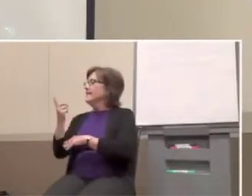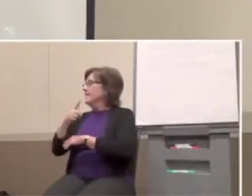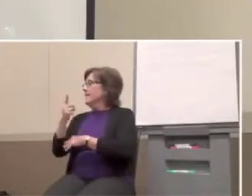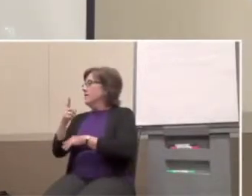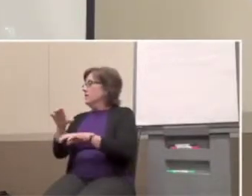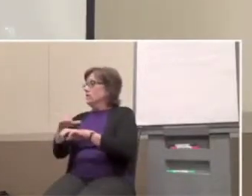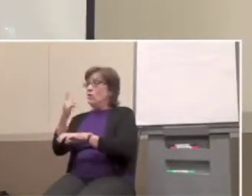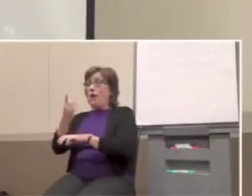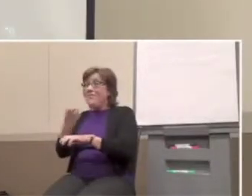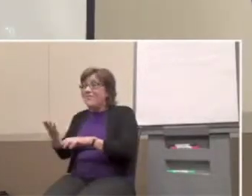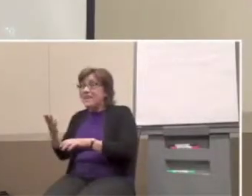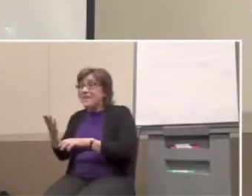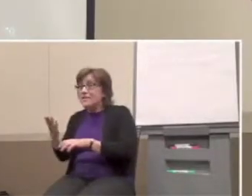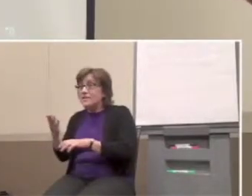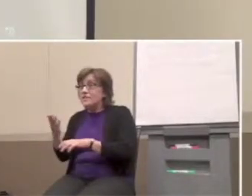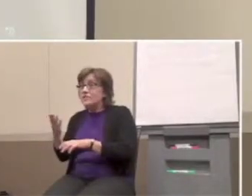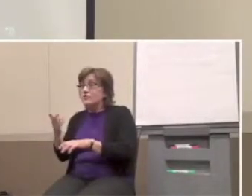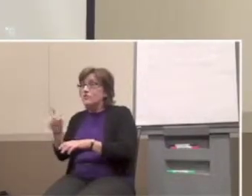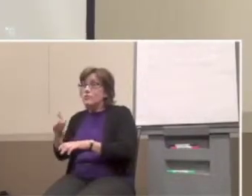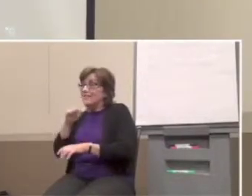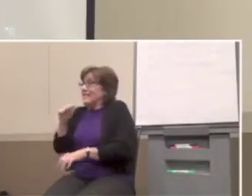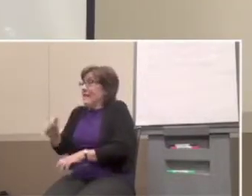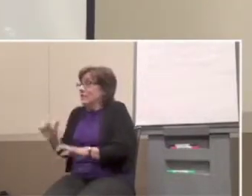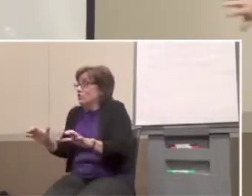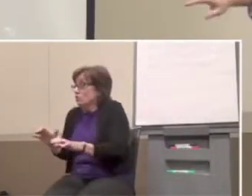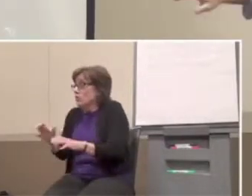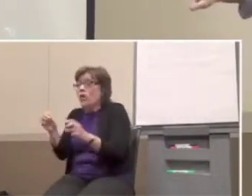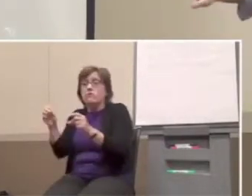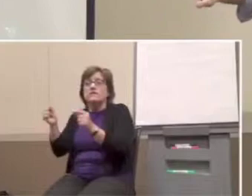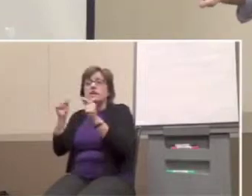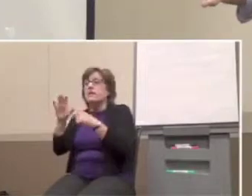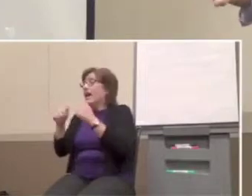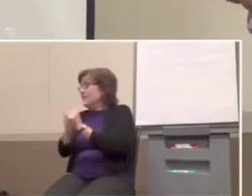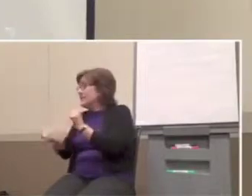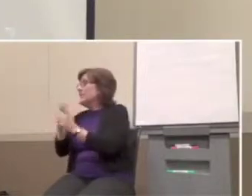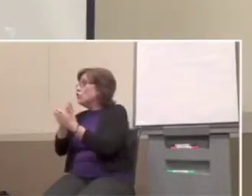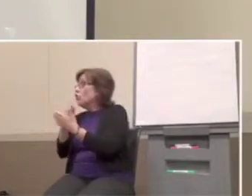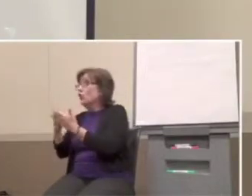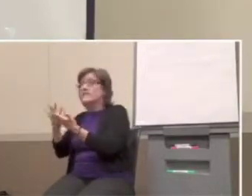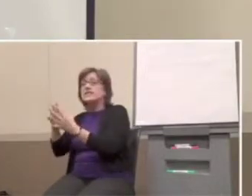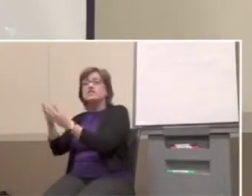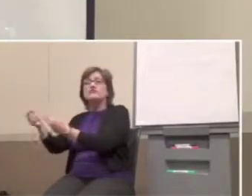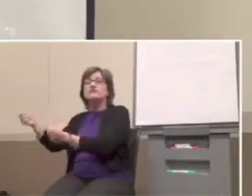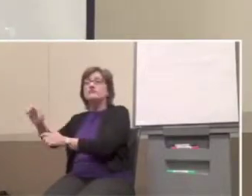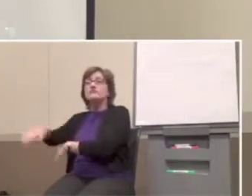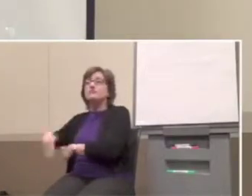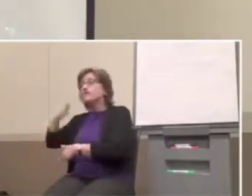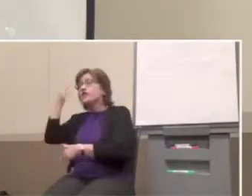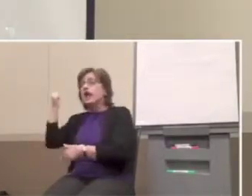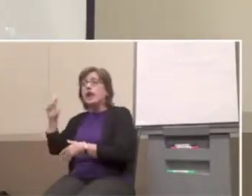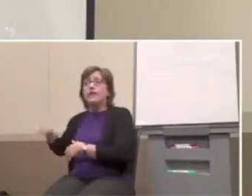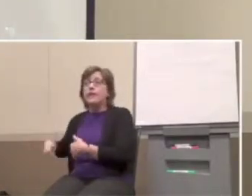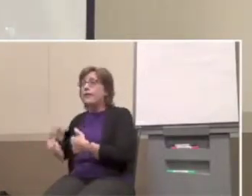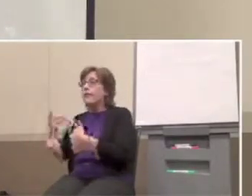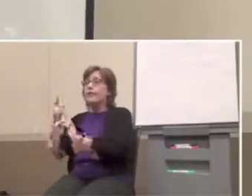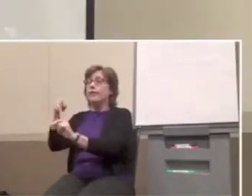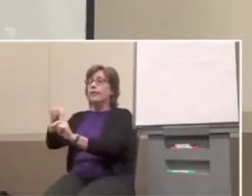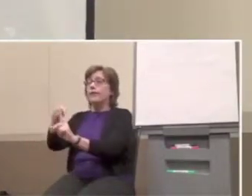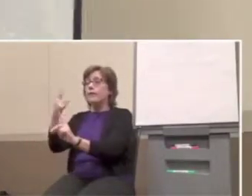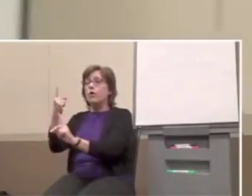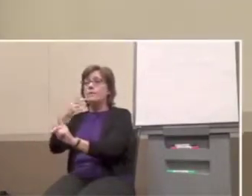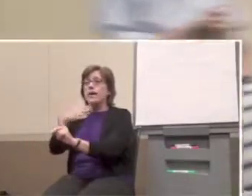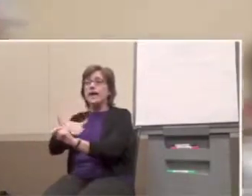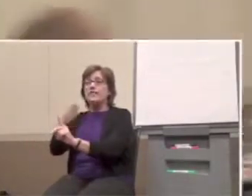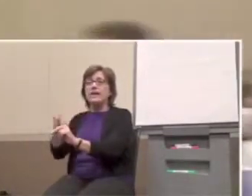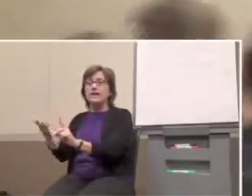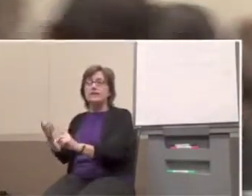supposed to not do, then suddenly all the good is gone. So I think that, yes? I think it's important to